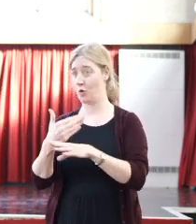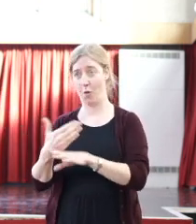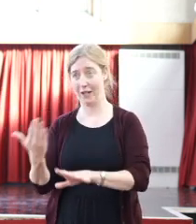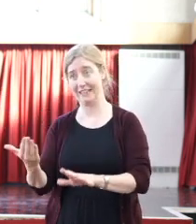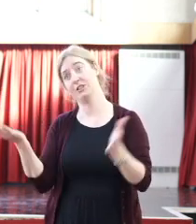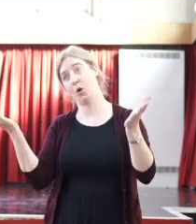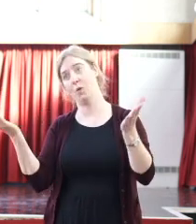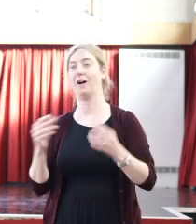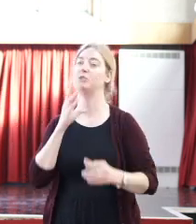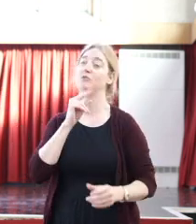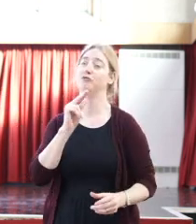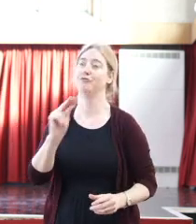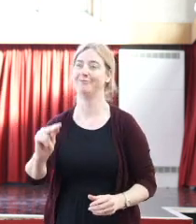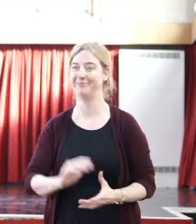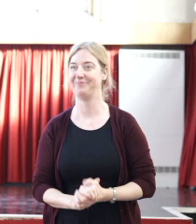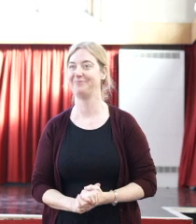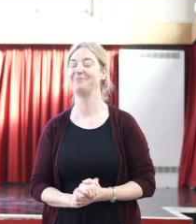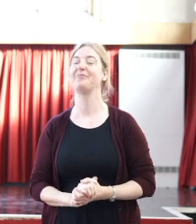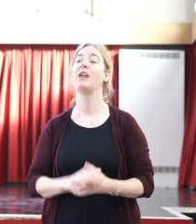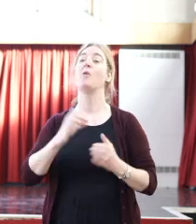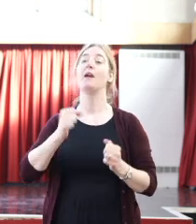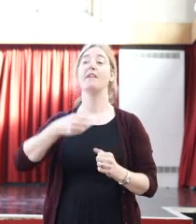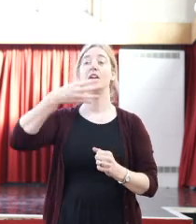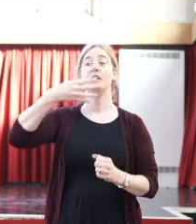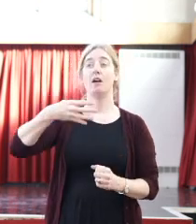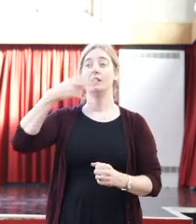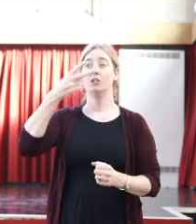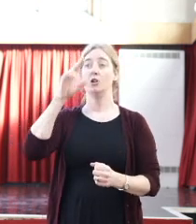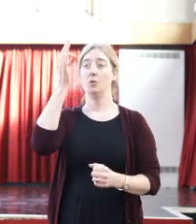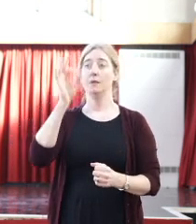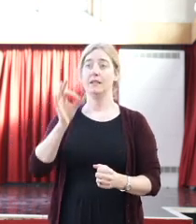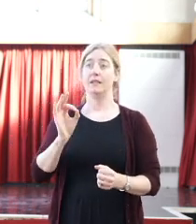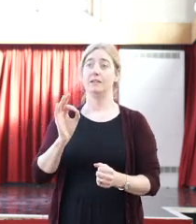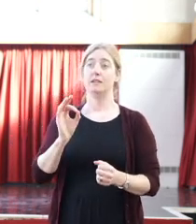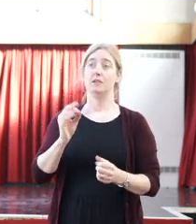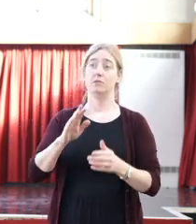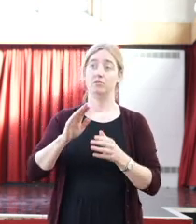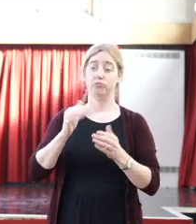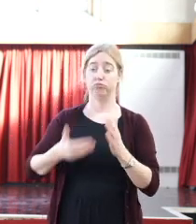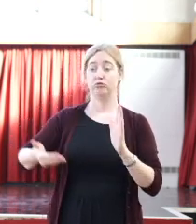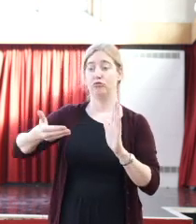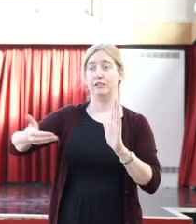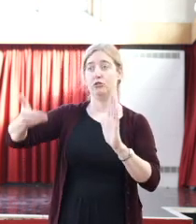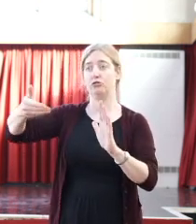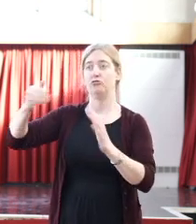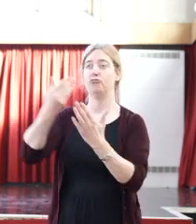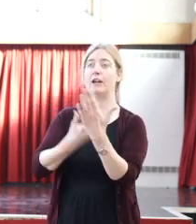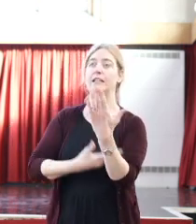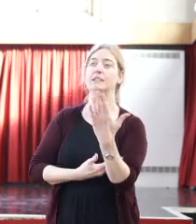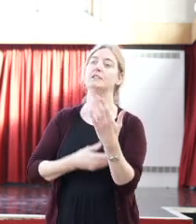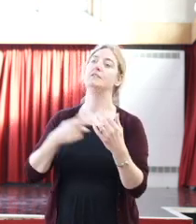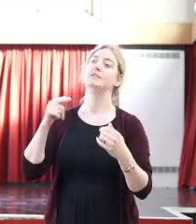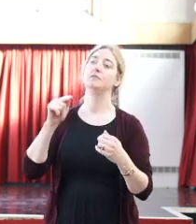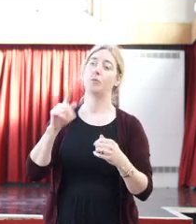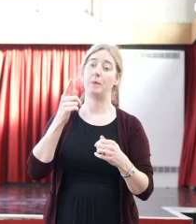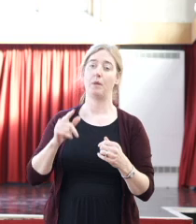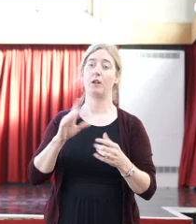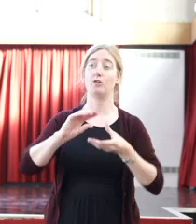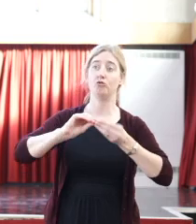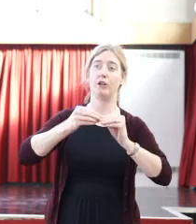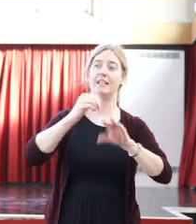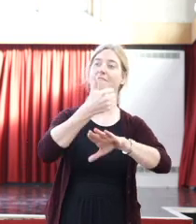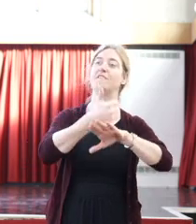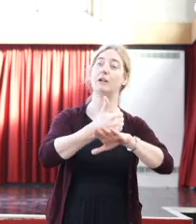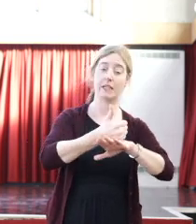We have a 92% progression rate from our intervention programs. We call these our creative foundations, and